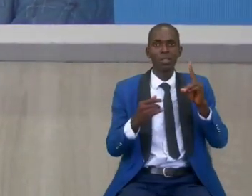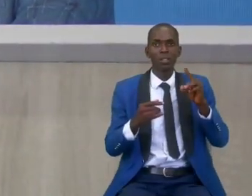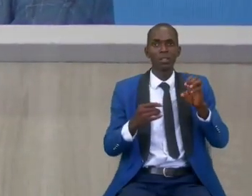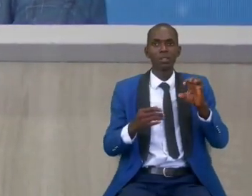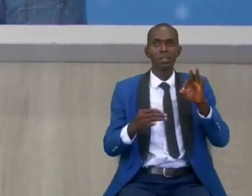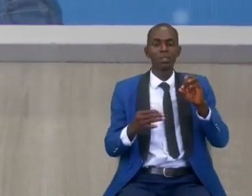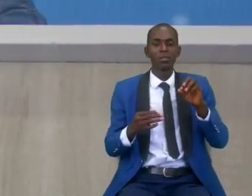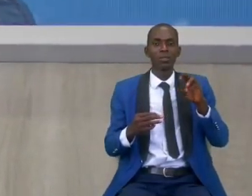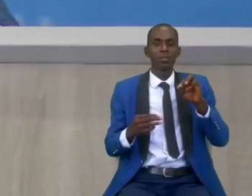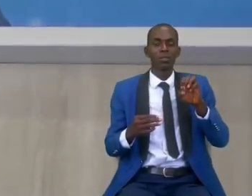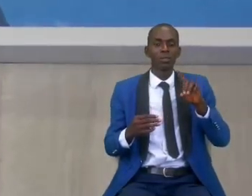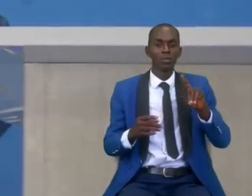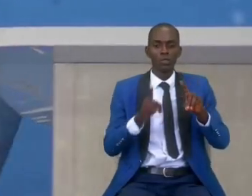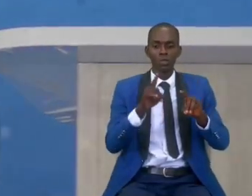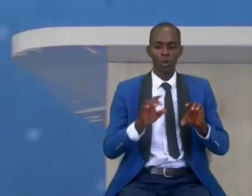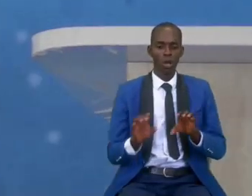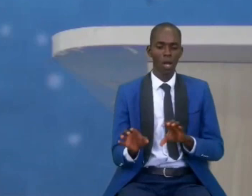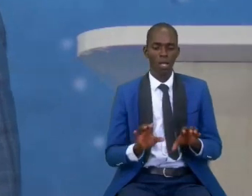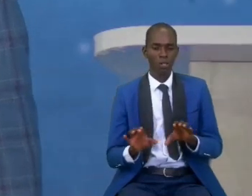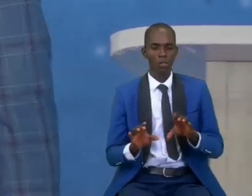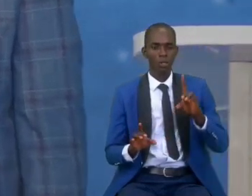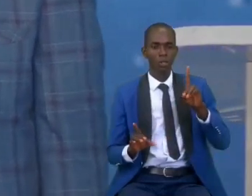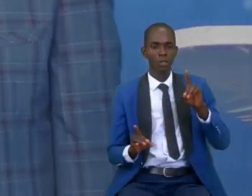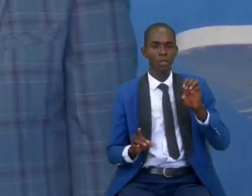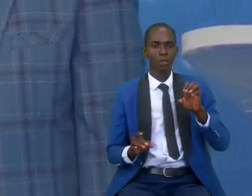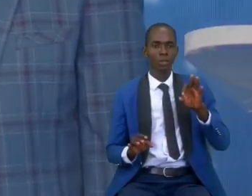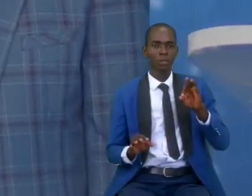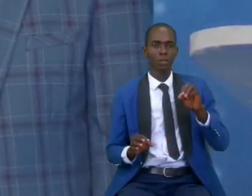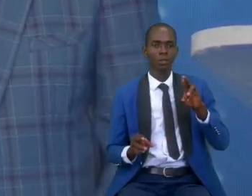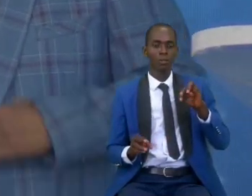character deformed. Where did you learn